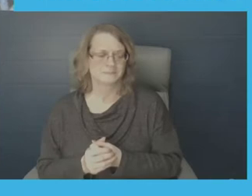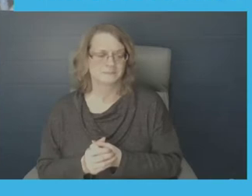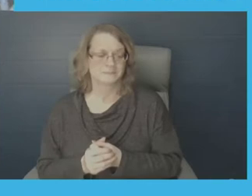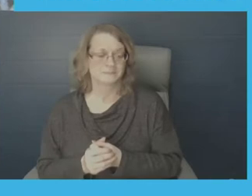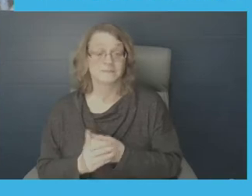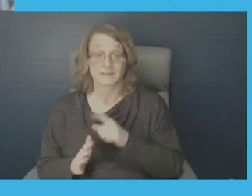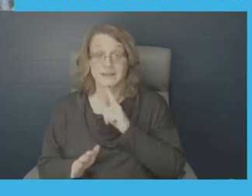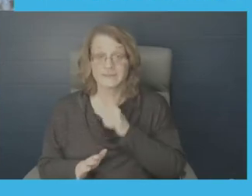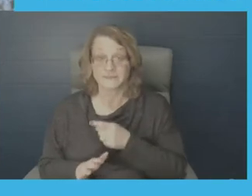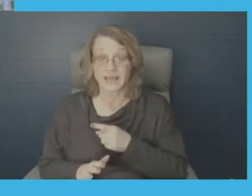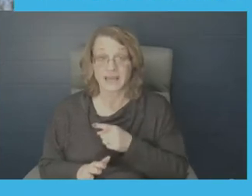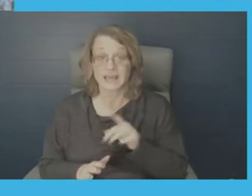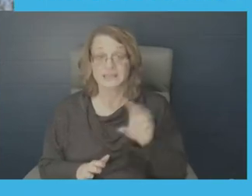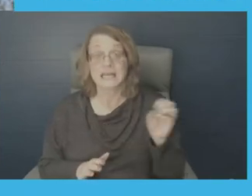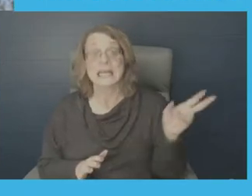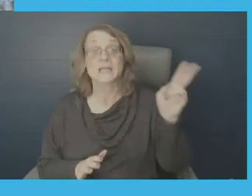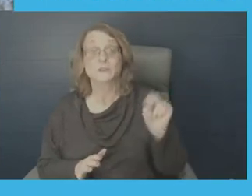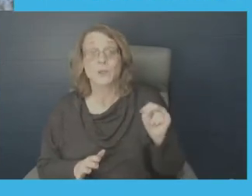life.